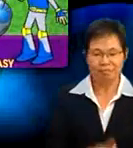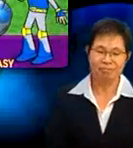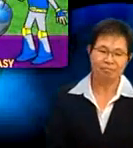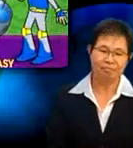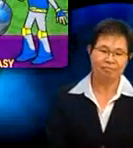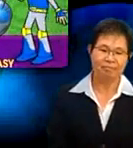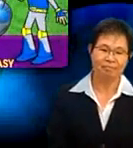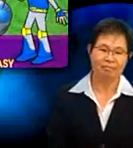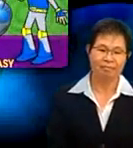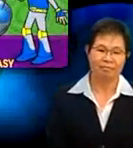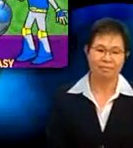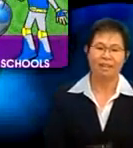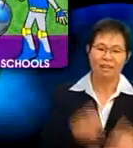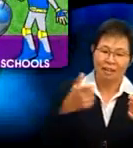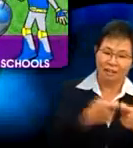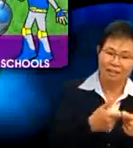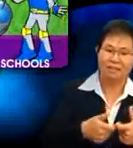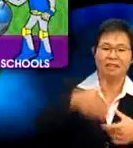easy.